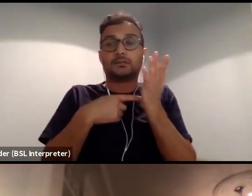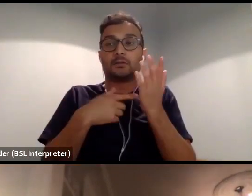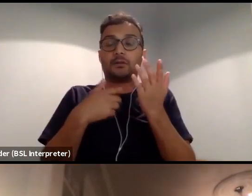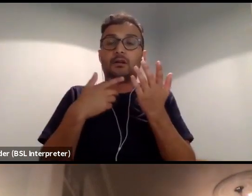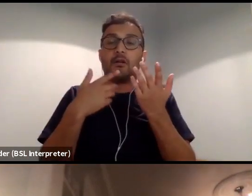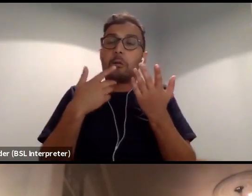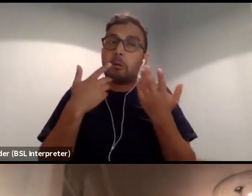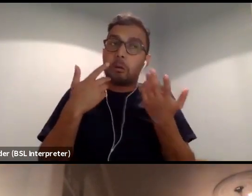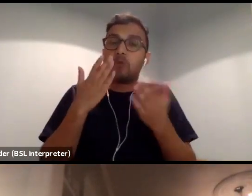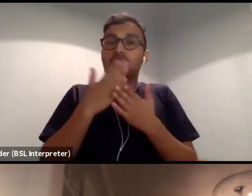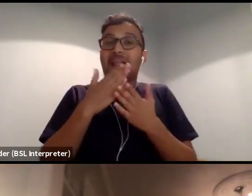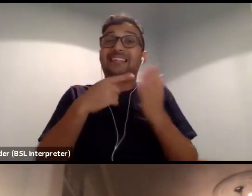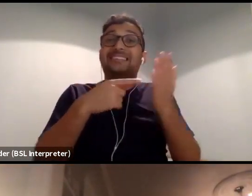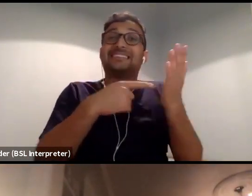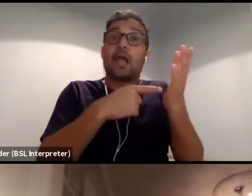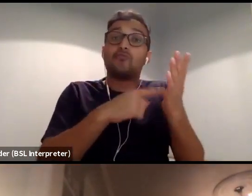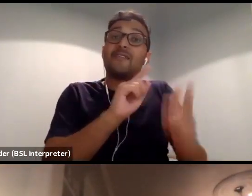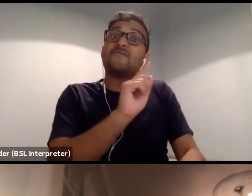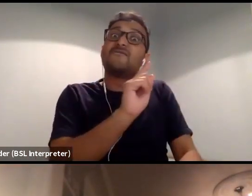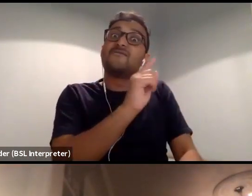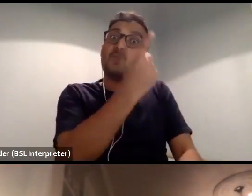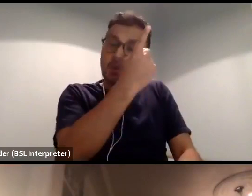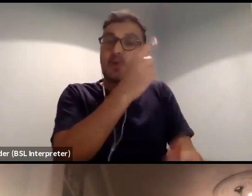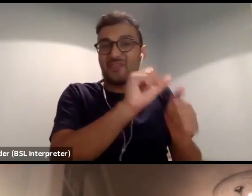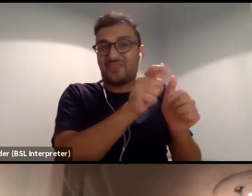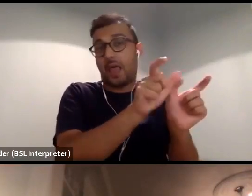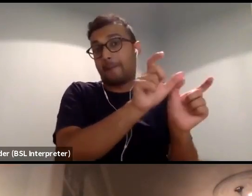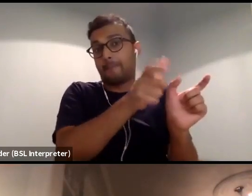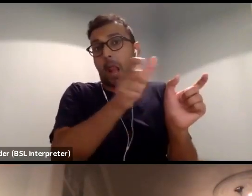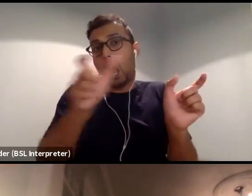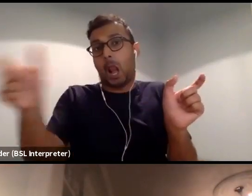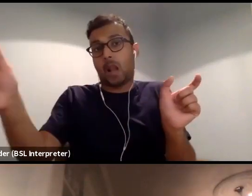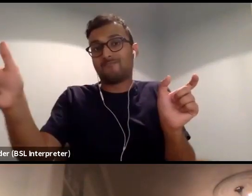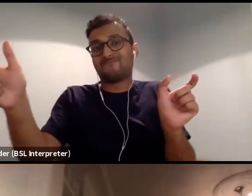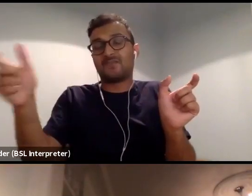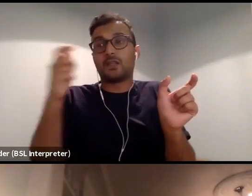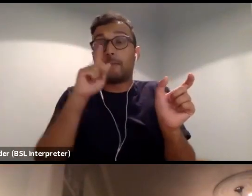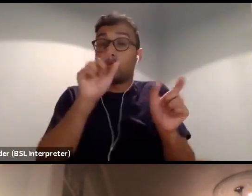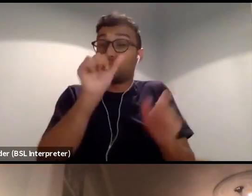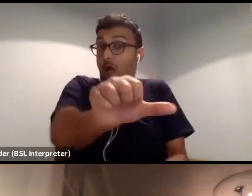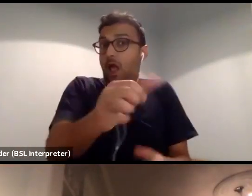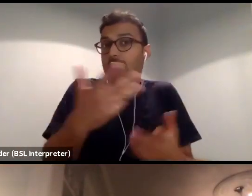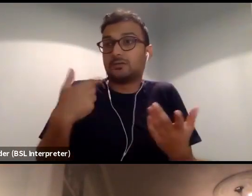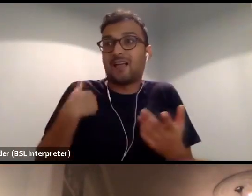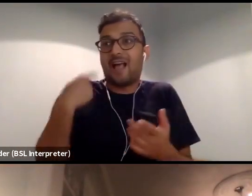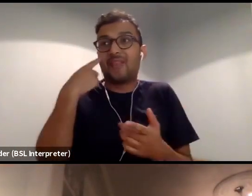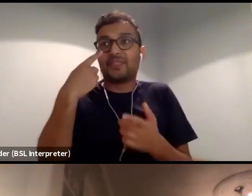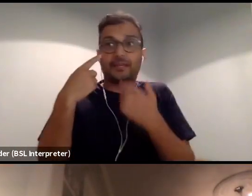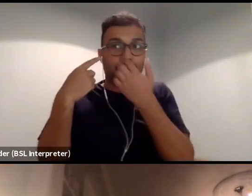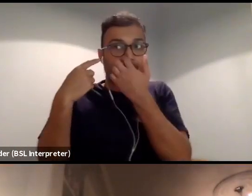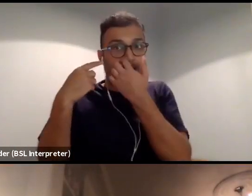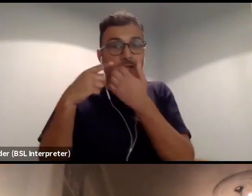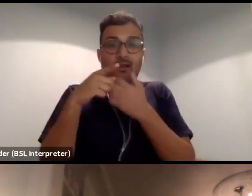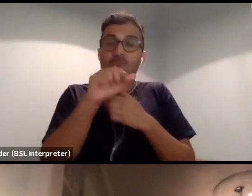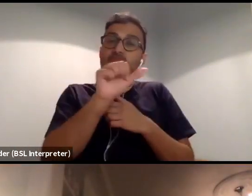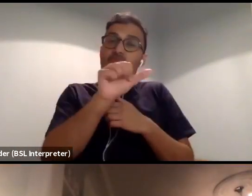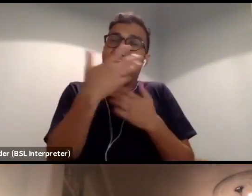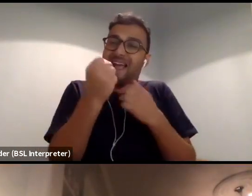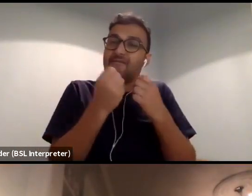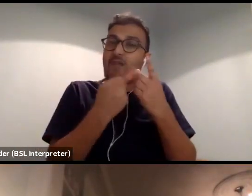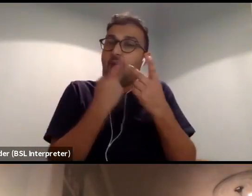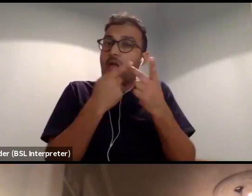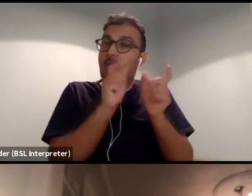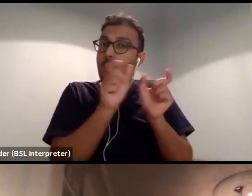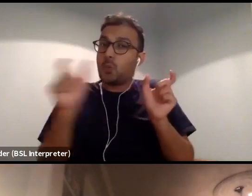all together, frankly. They're all part of the same sort of, you know, dictionary of words that